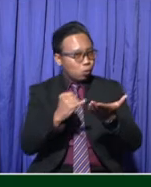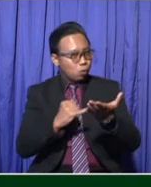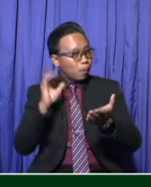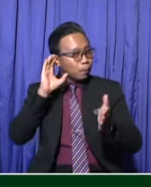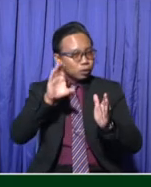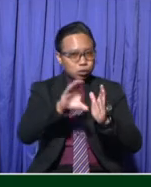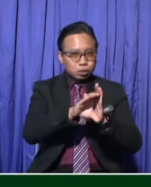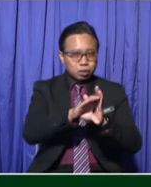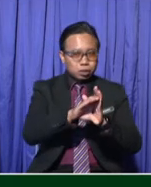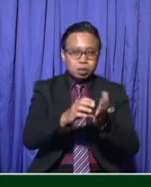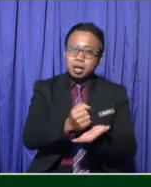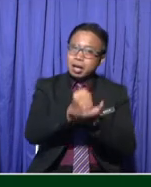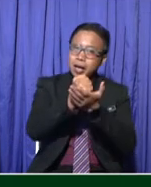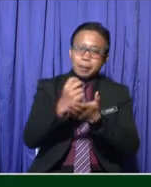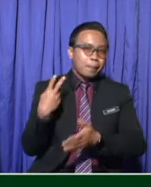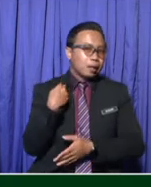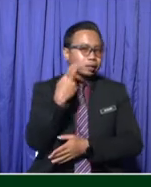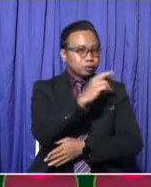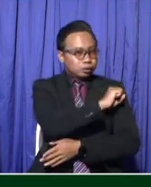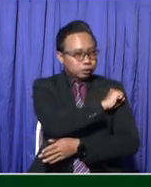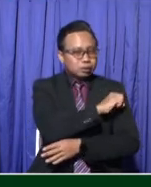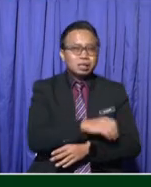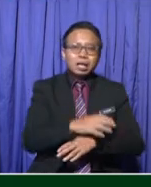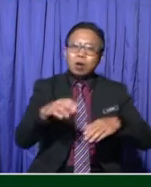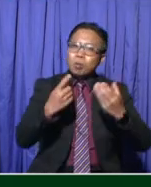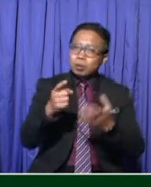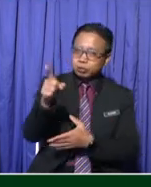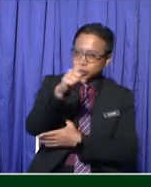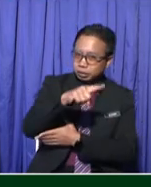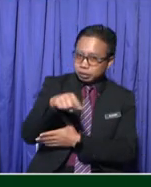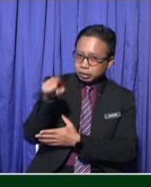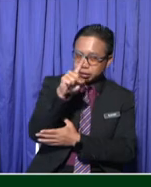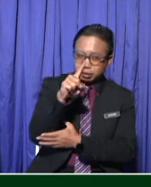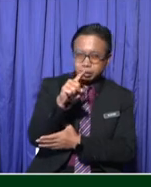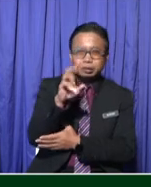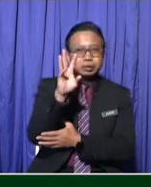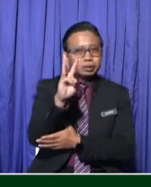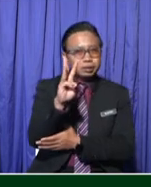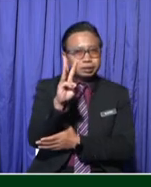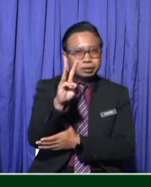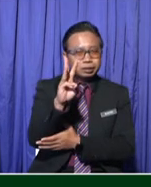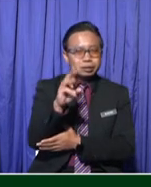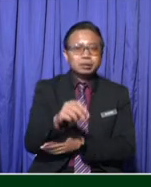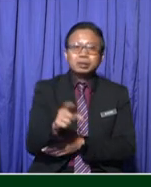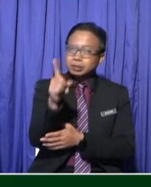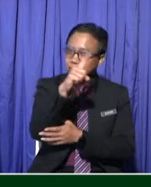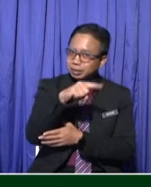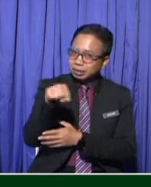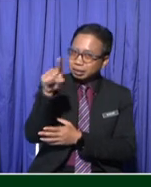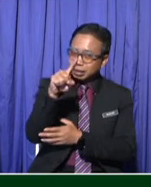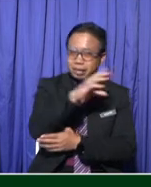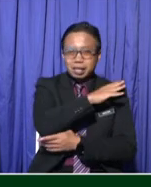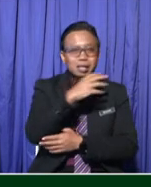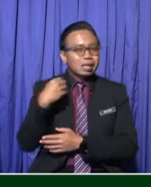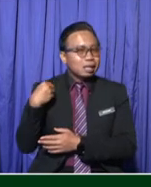to help us out. How about circle? 6 pink circles and